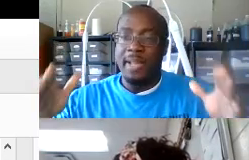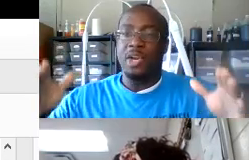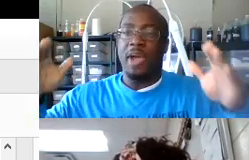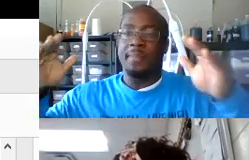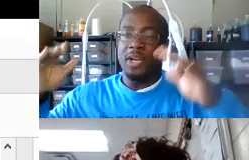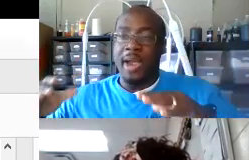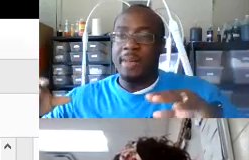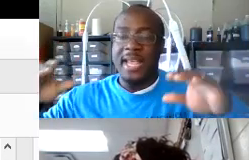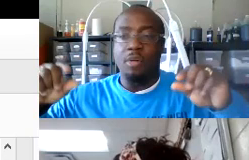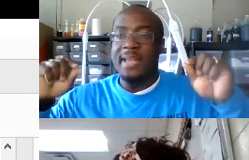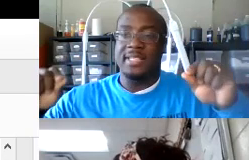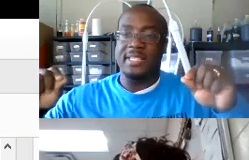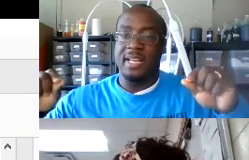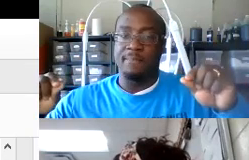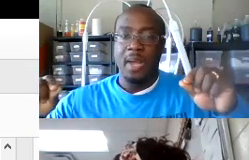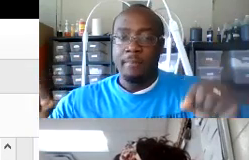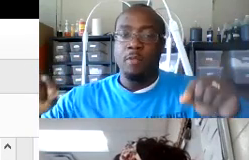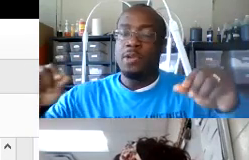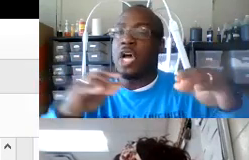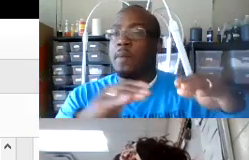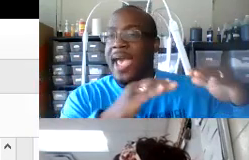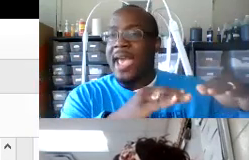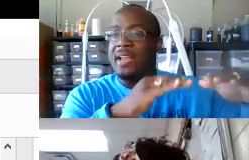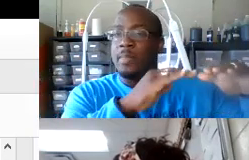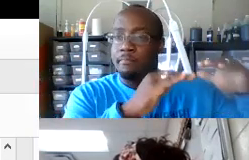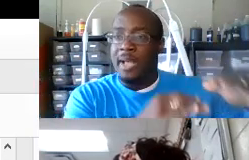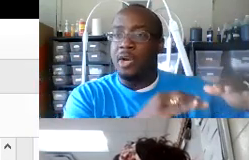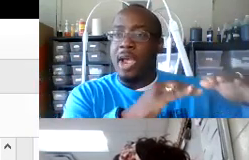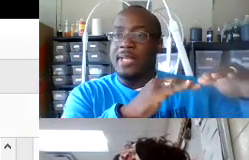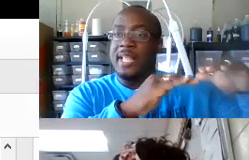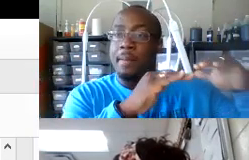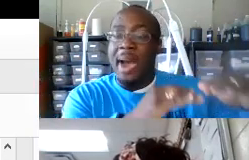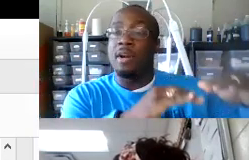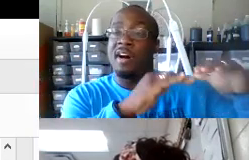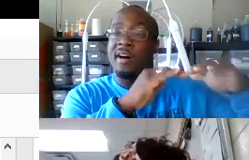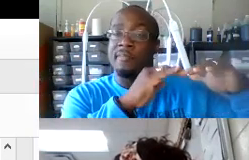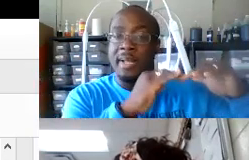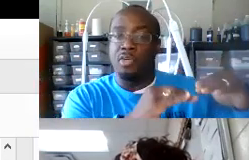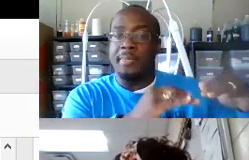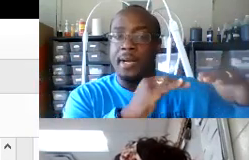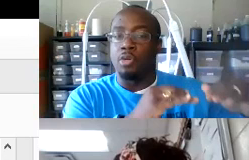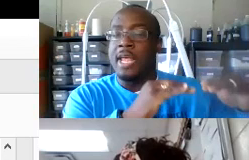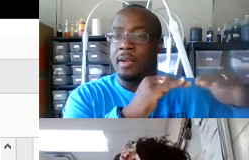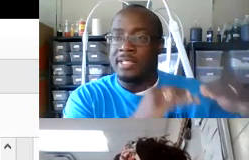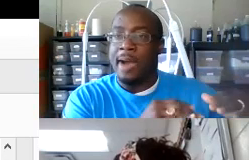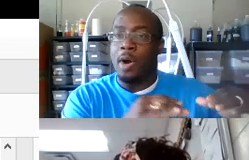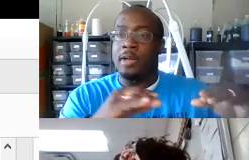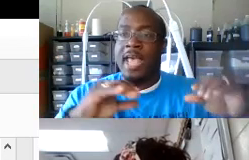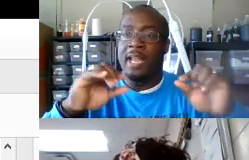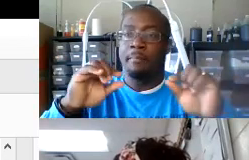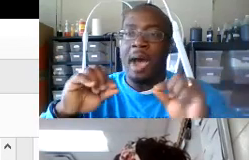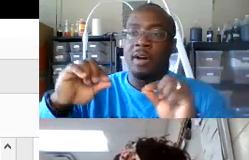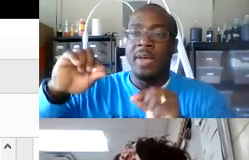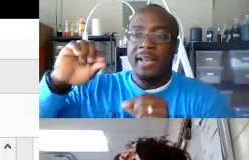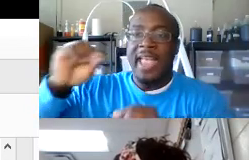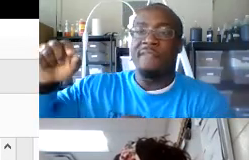you talk about milligrams and grams, it don't make sense to them. But when you talk about adding milligrams and the amount of milligrams that goes in the tower garden